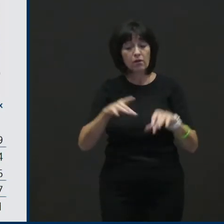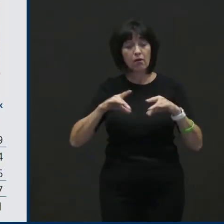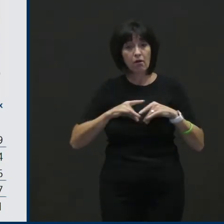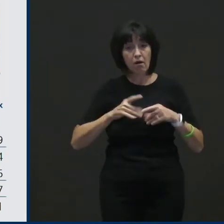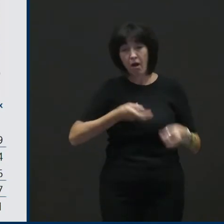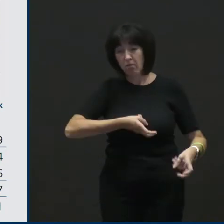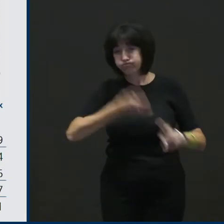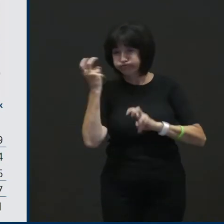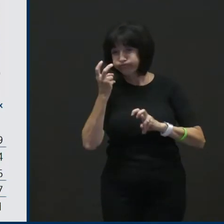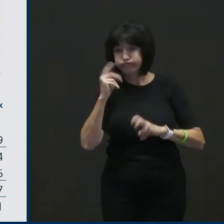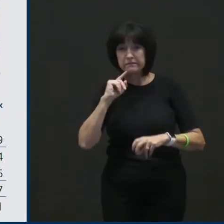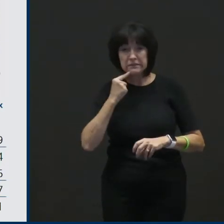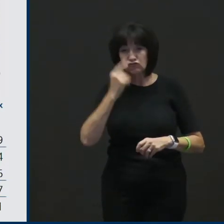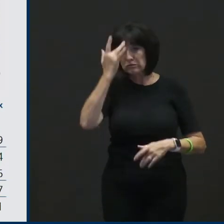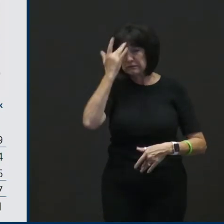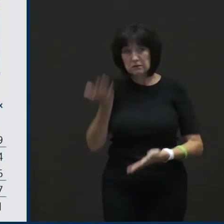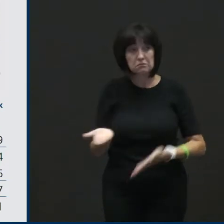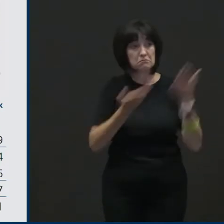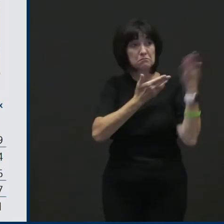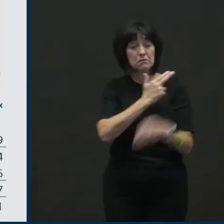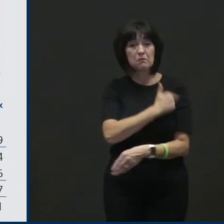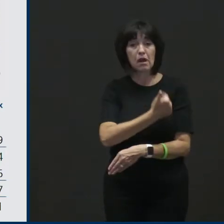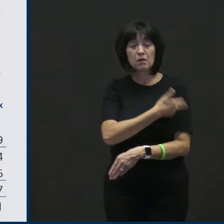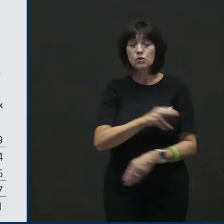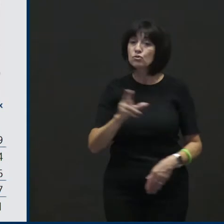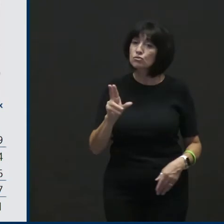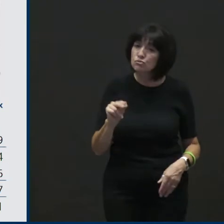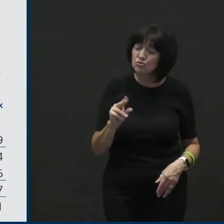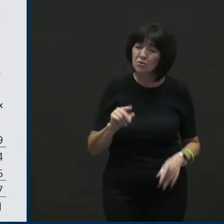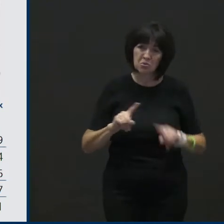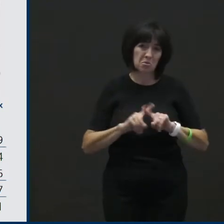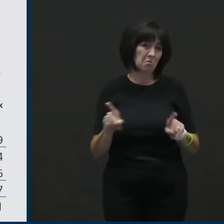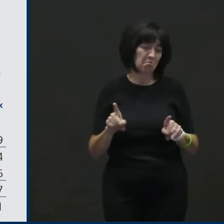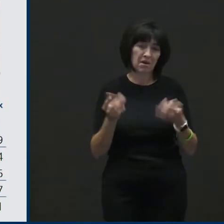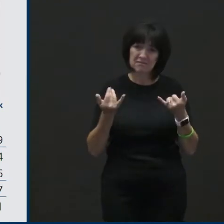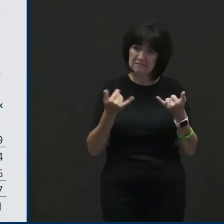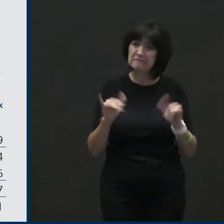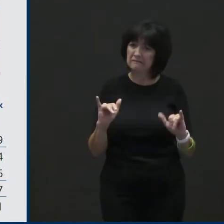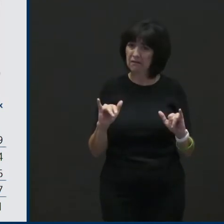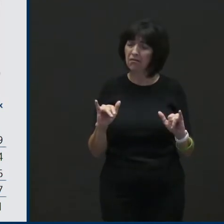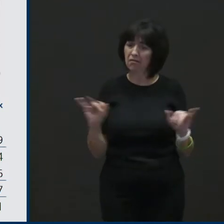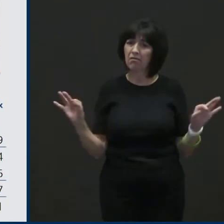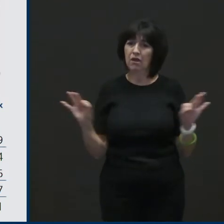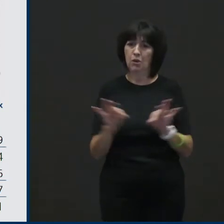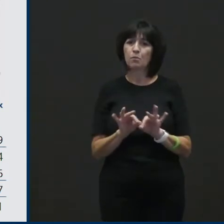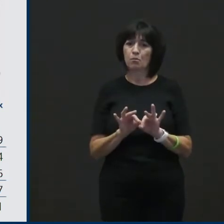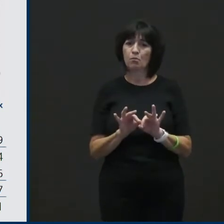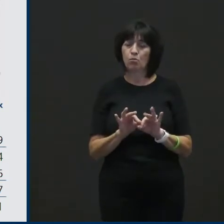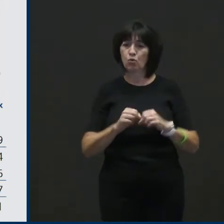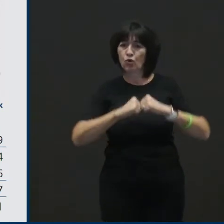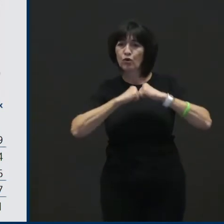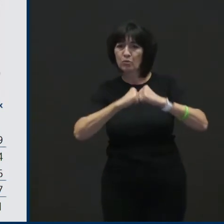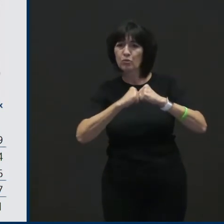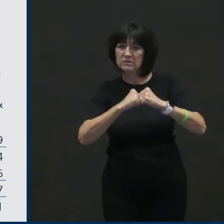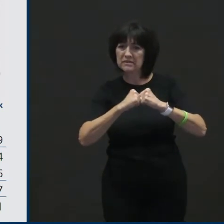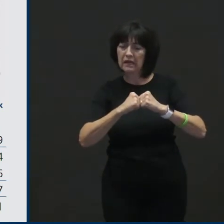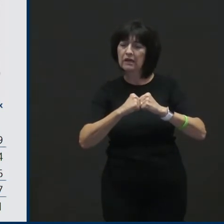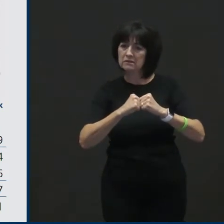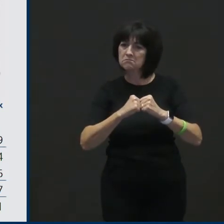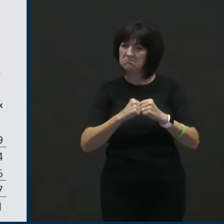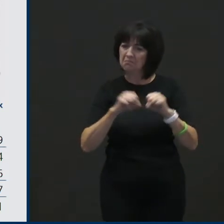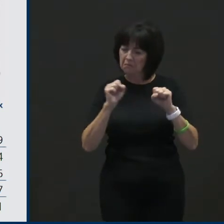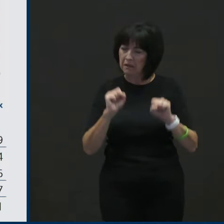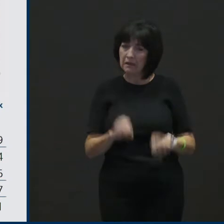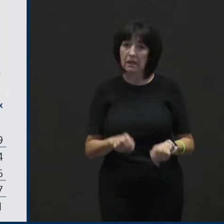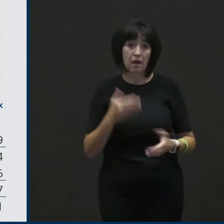may be more likely to be asymptomatic, which again is a reason why wearing face coverings can make such a